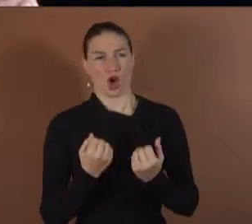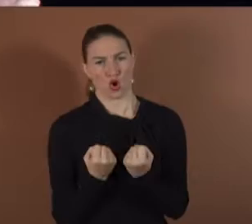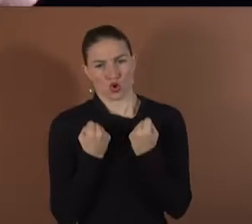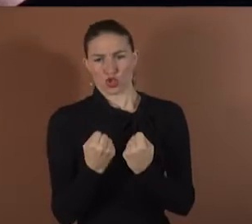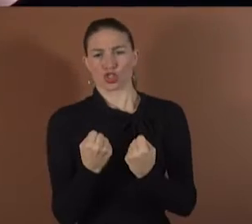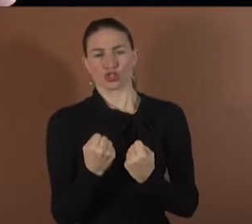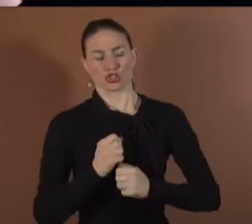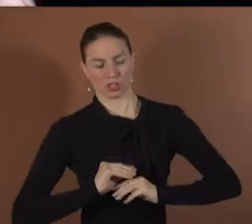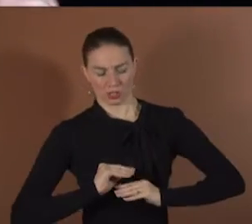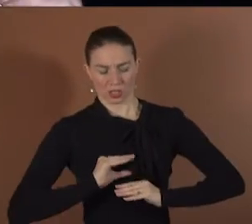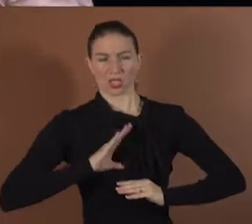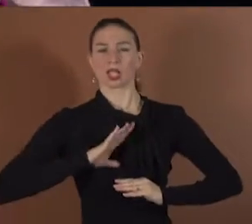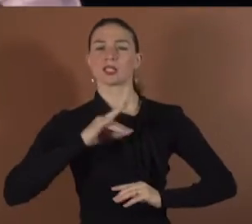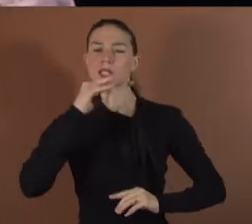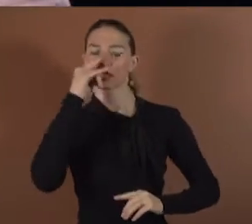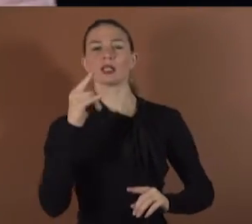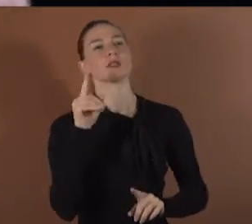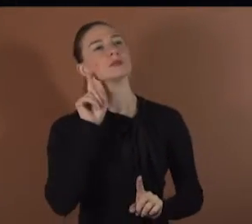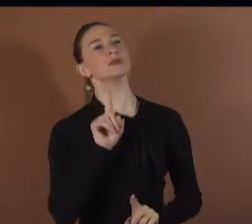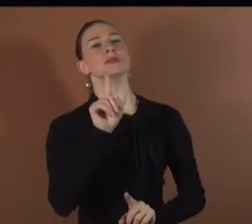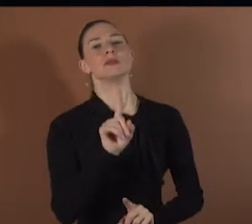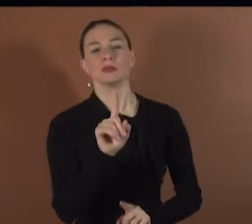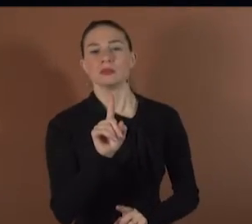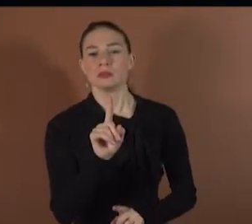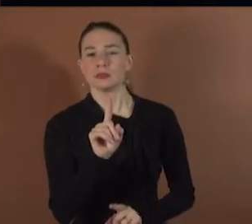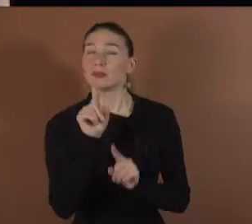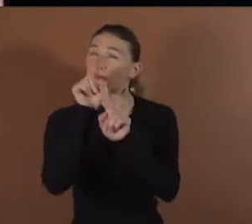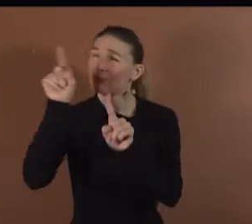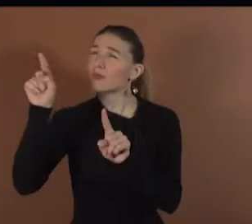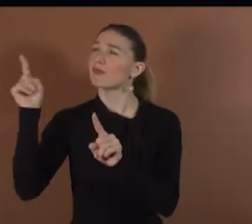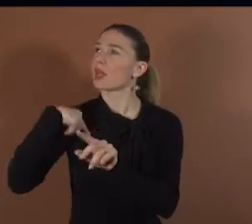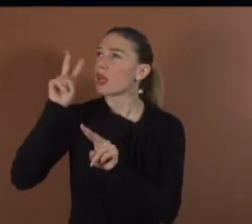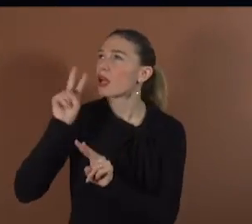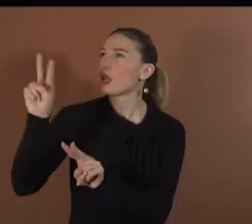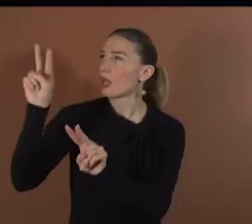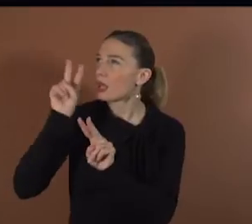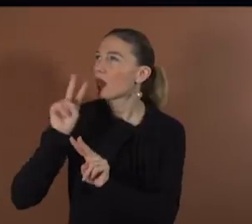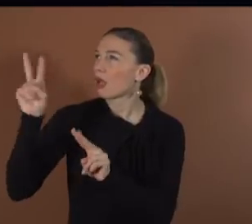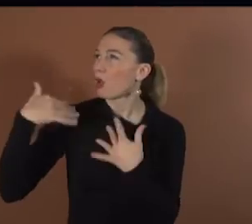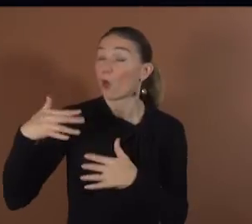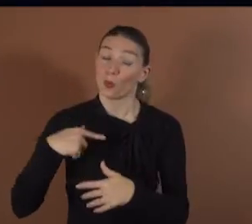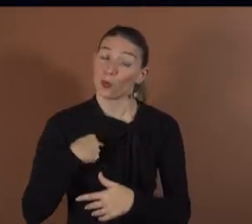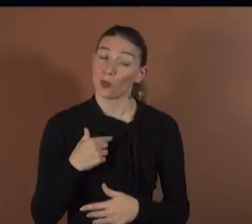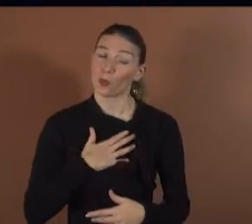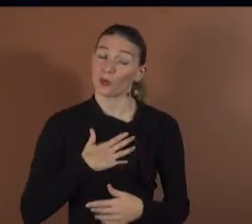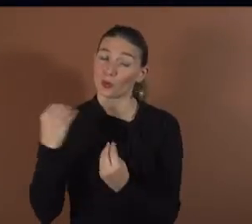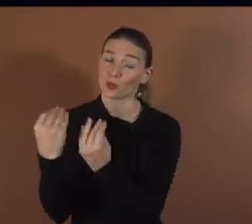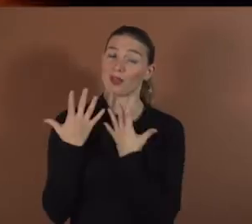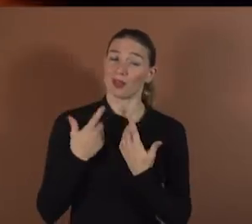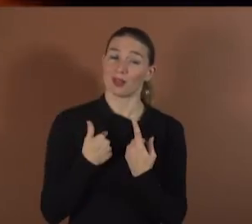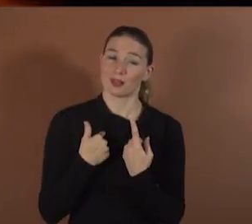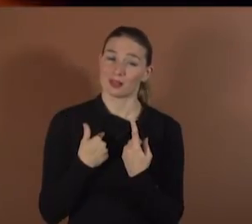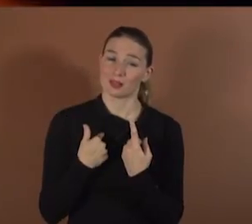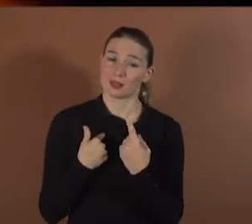and dignity. But importantly, no struggle in the world moves forward without the contribution